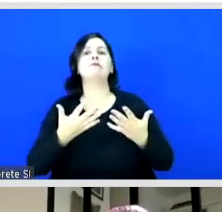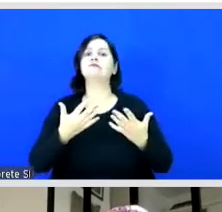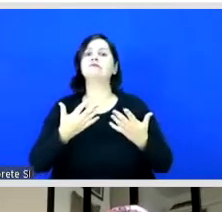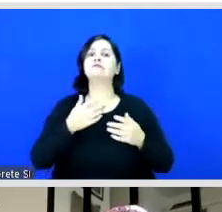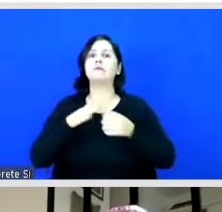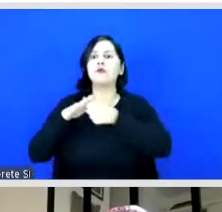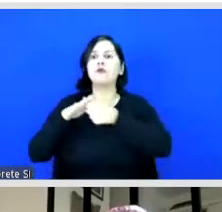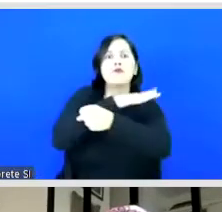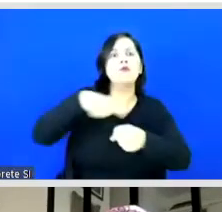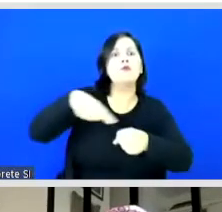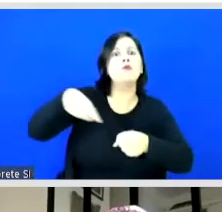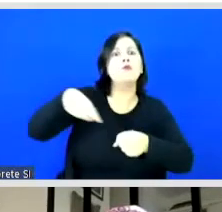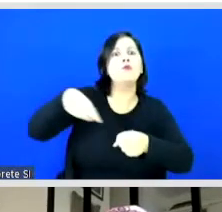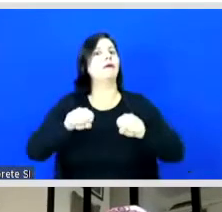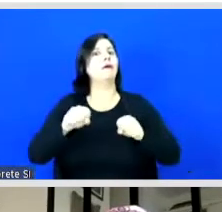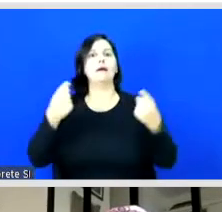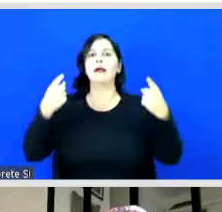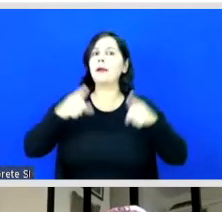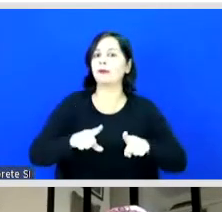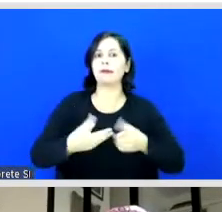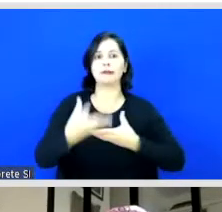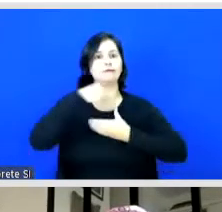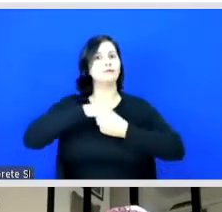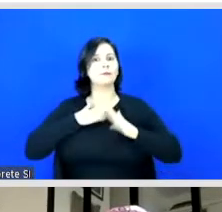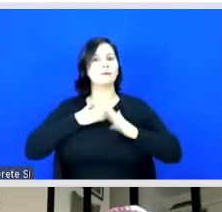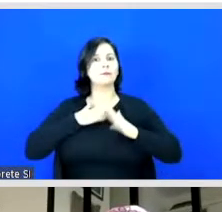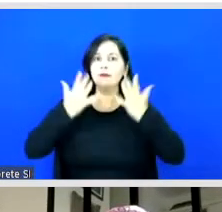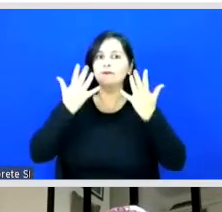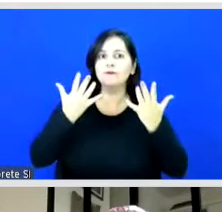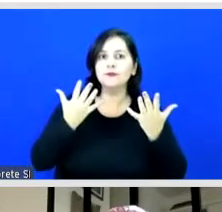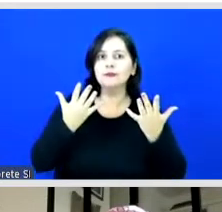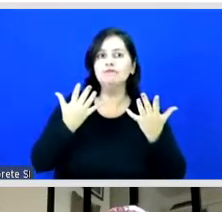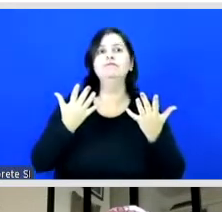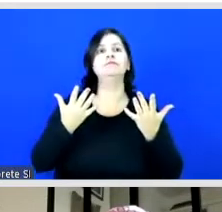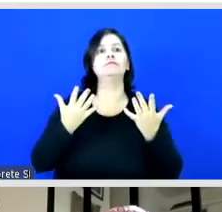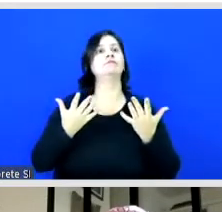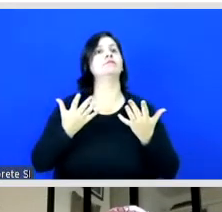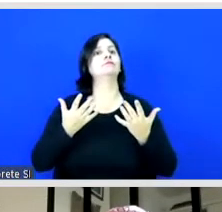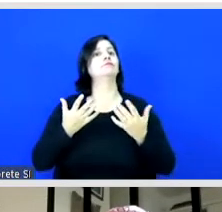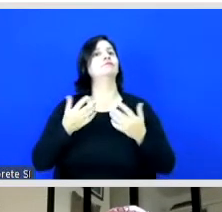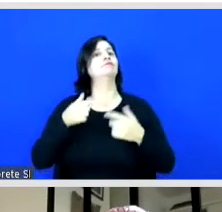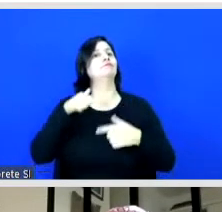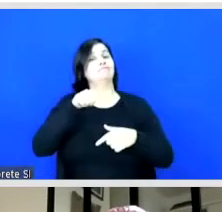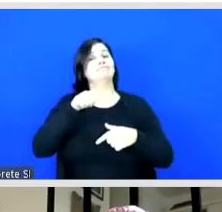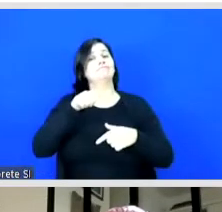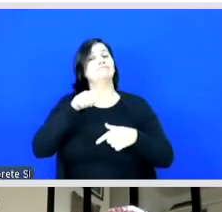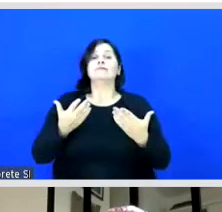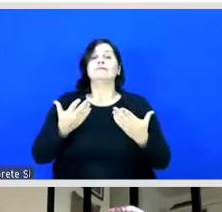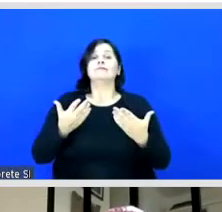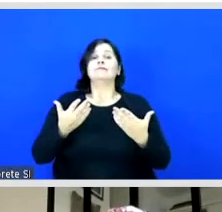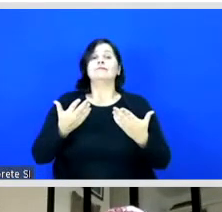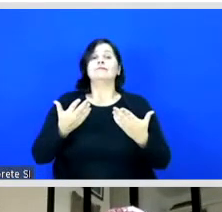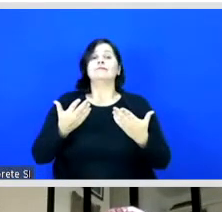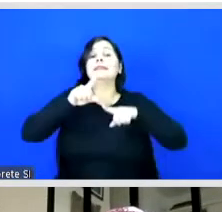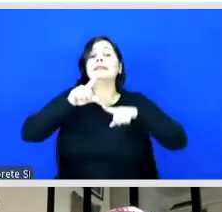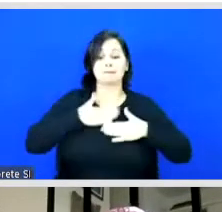of conflict. And they are the ones who are impacted when men go away and look after their cows and try to get greener pastures.